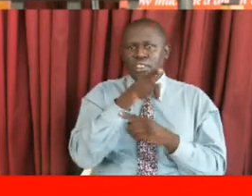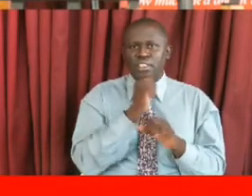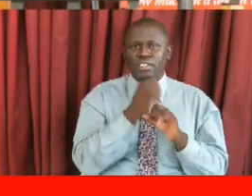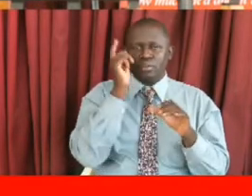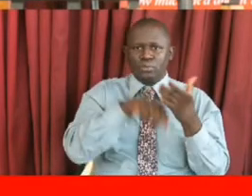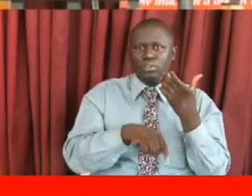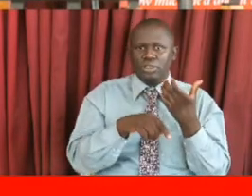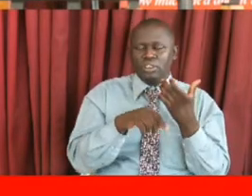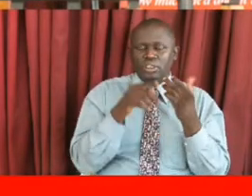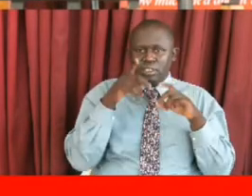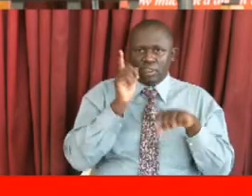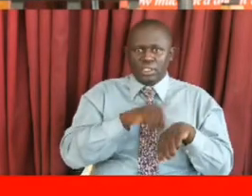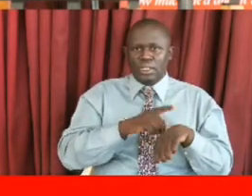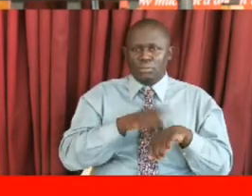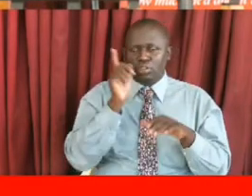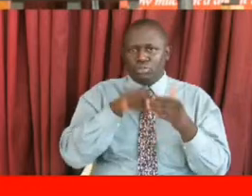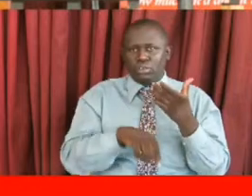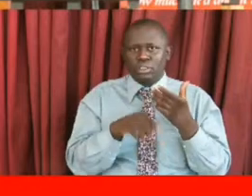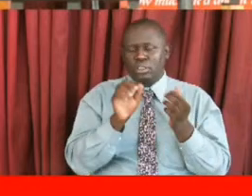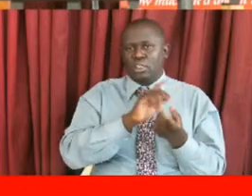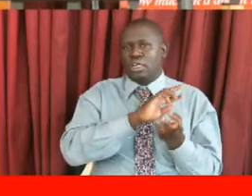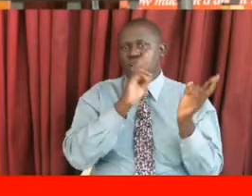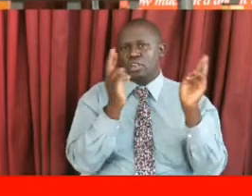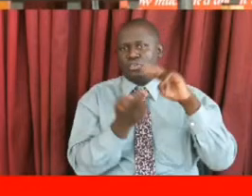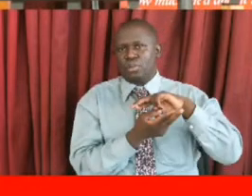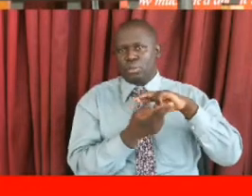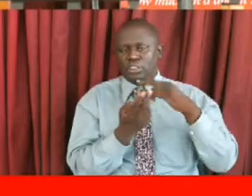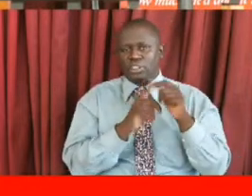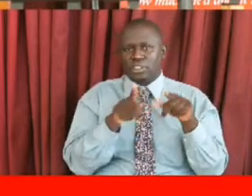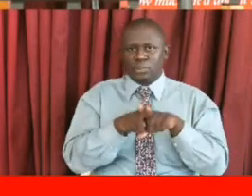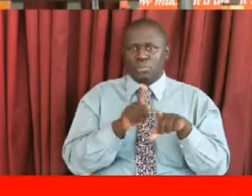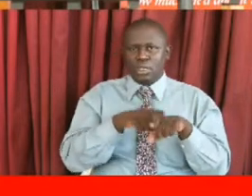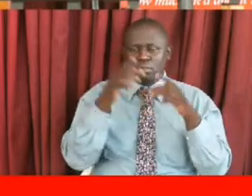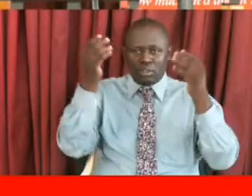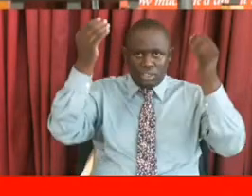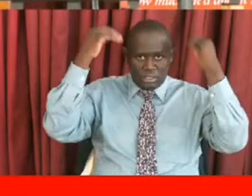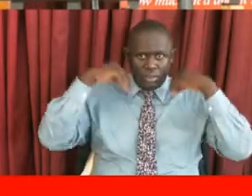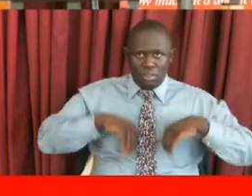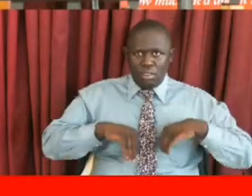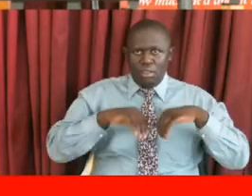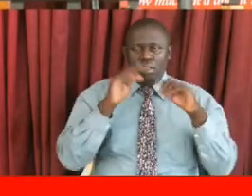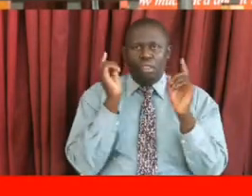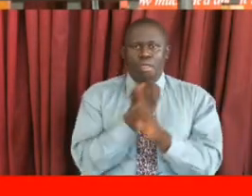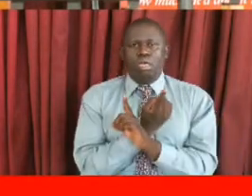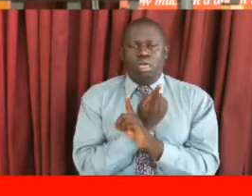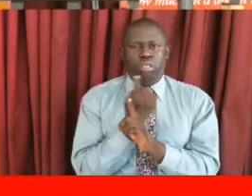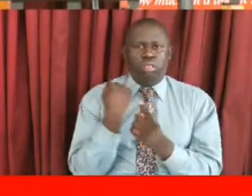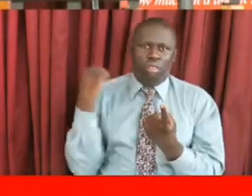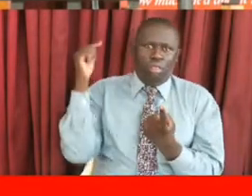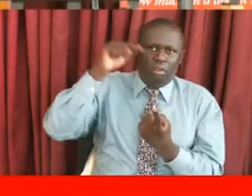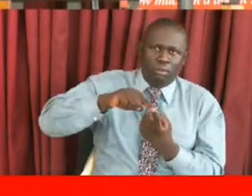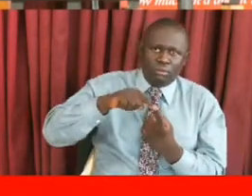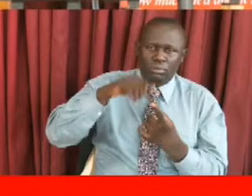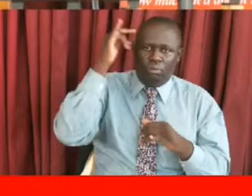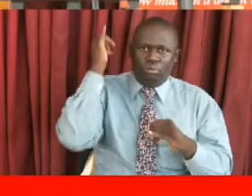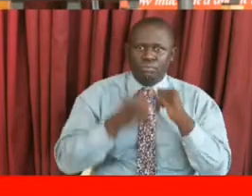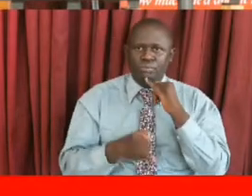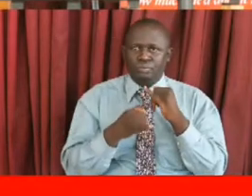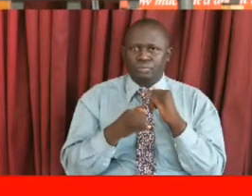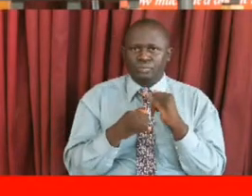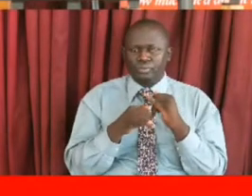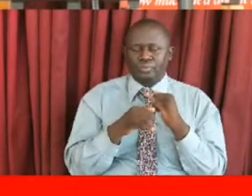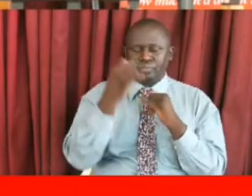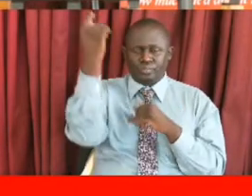reformers he taken on Tak on a until finally it